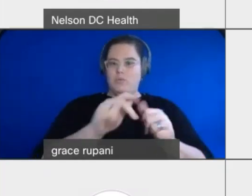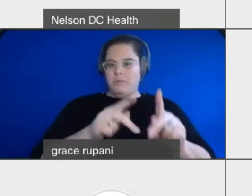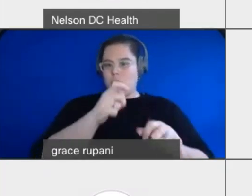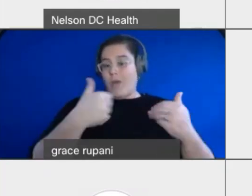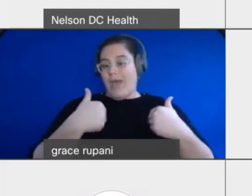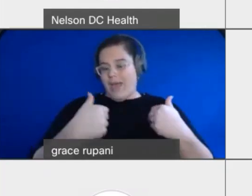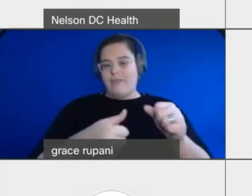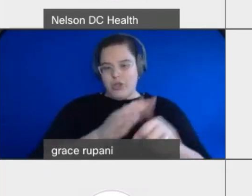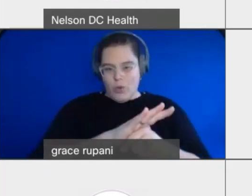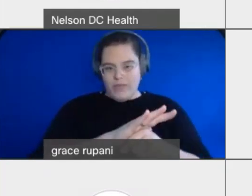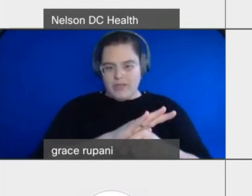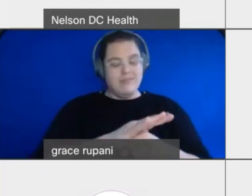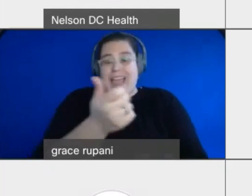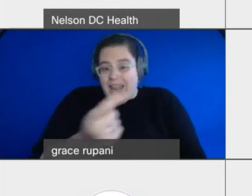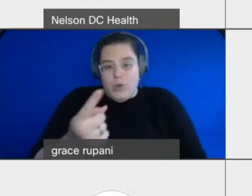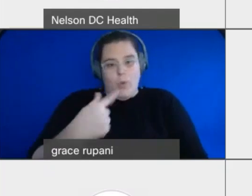And so